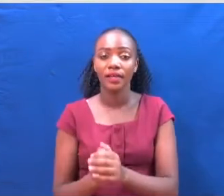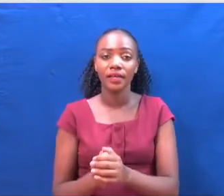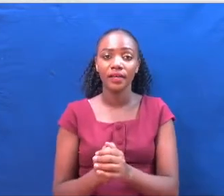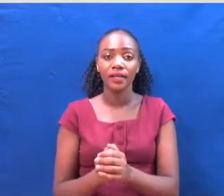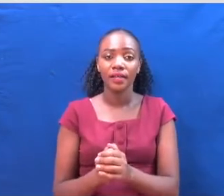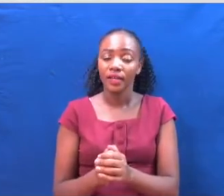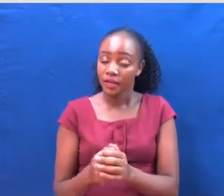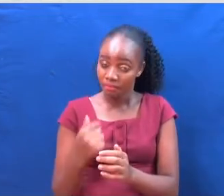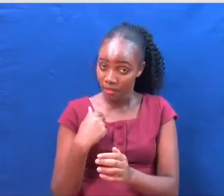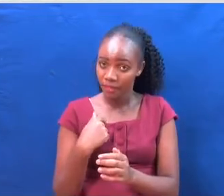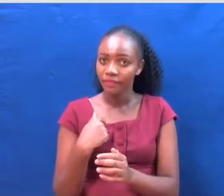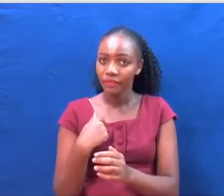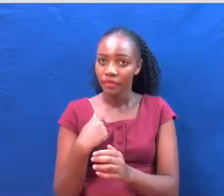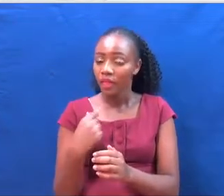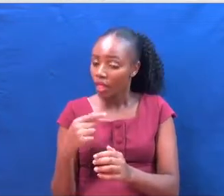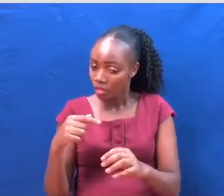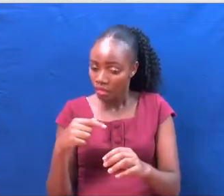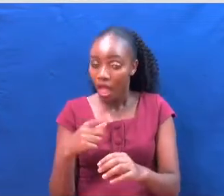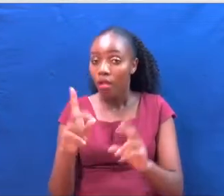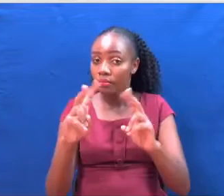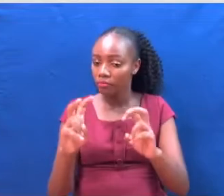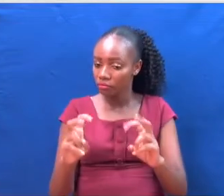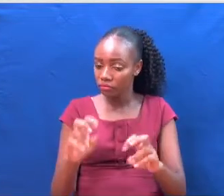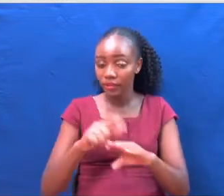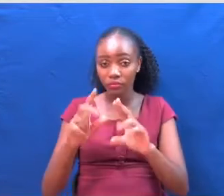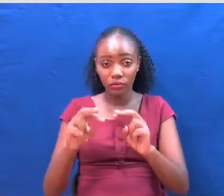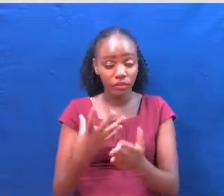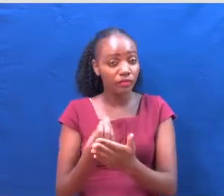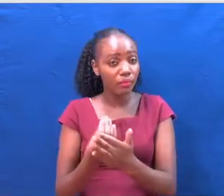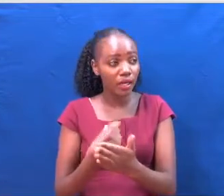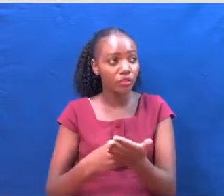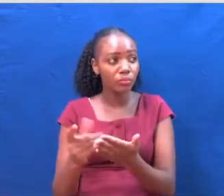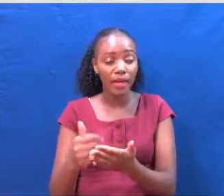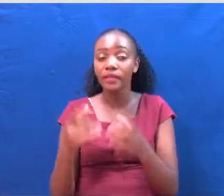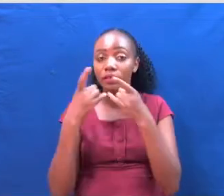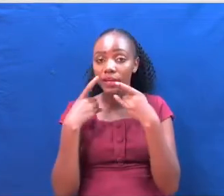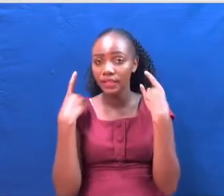I approached when I was looking for funds to buy the masks.